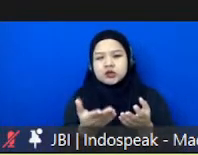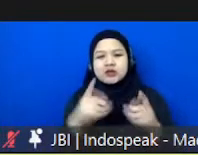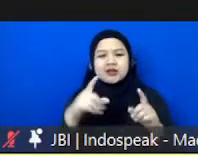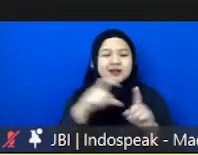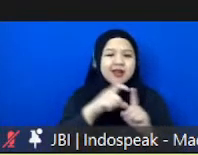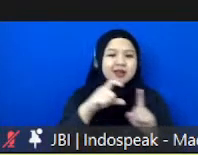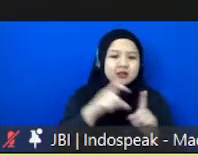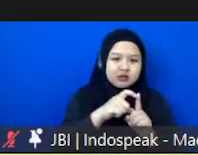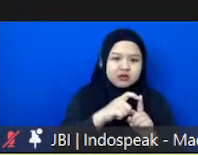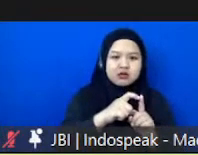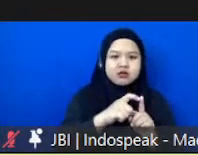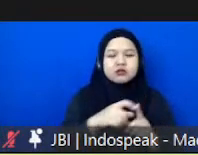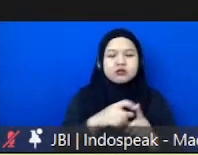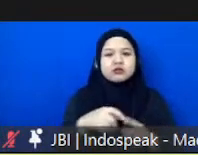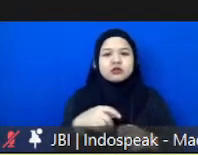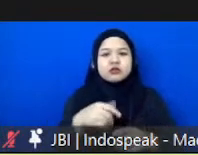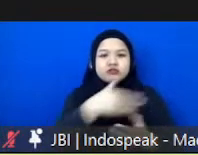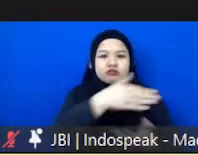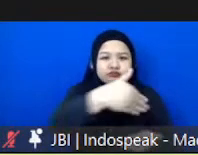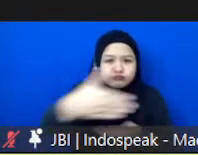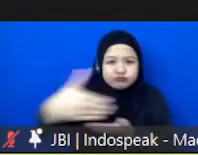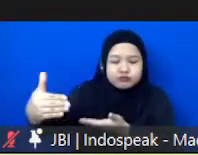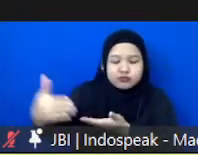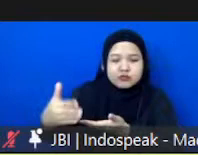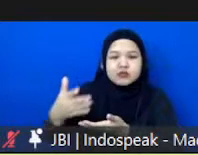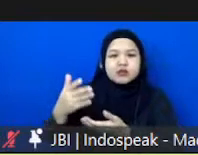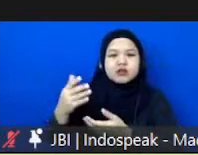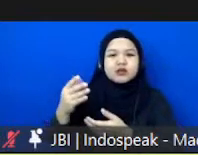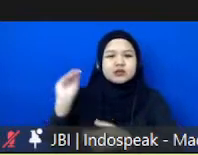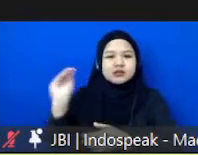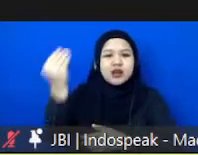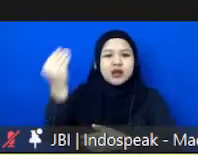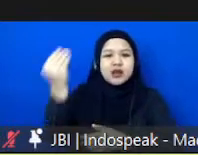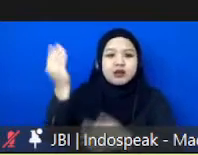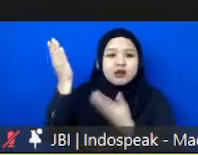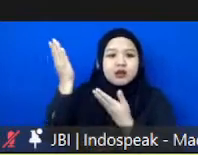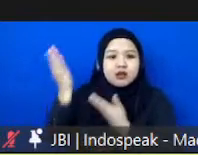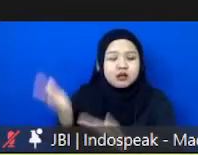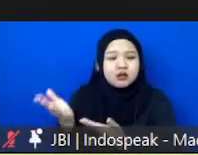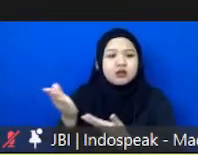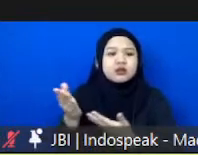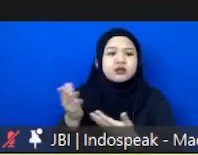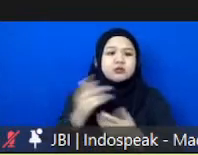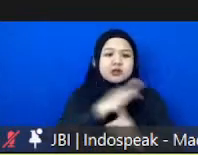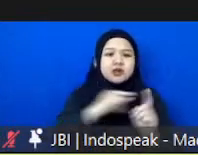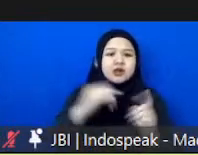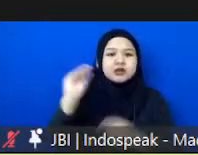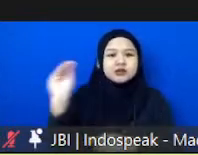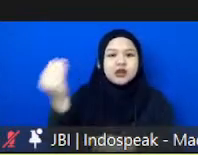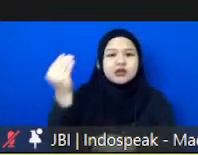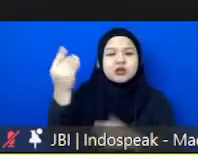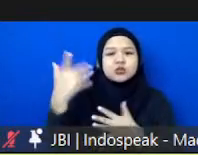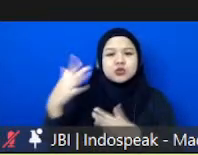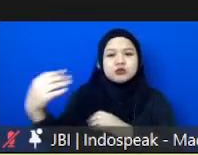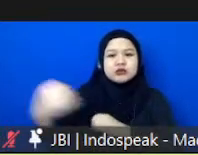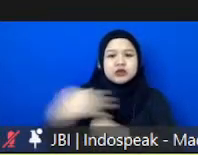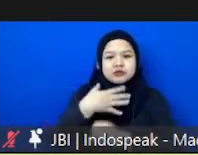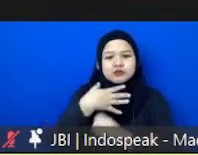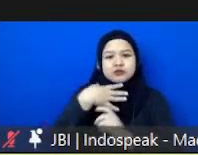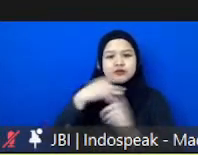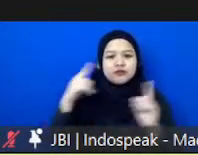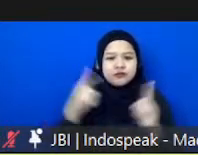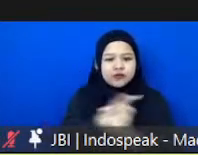population had likely been exposed to the virus.